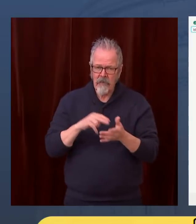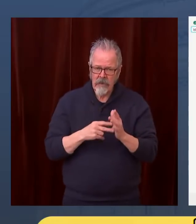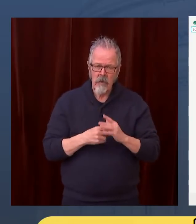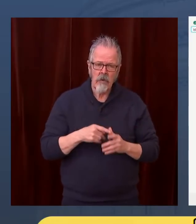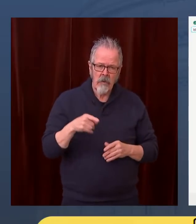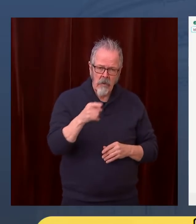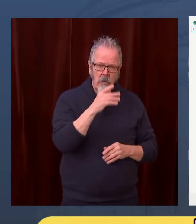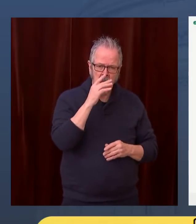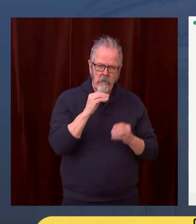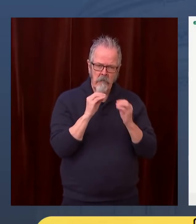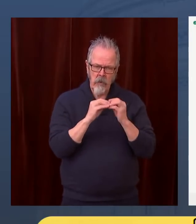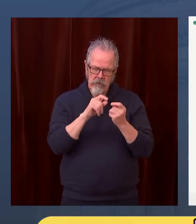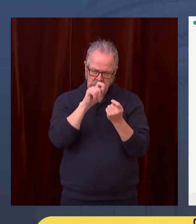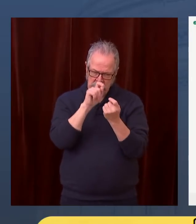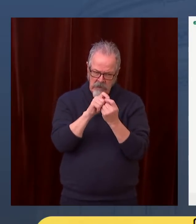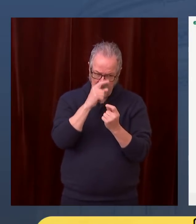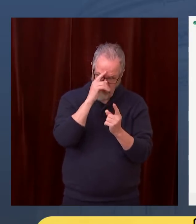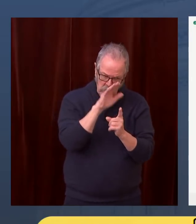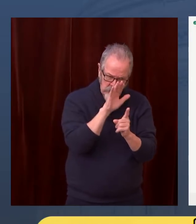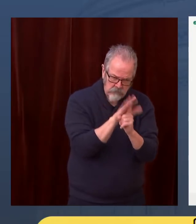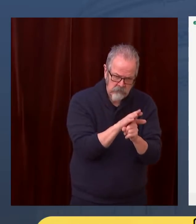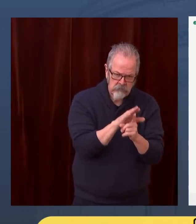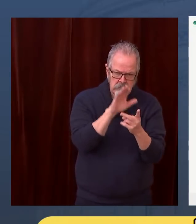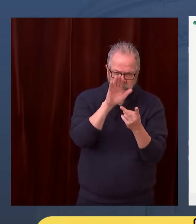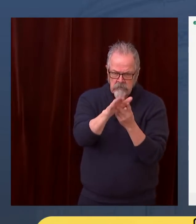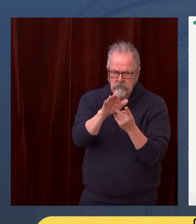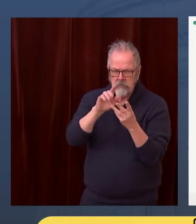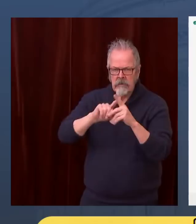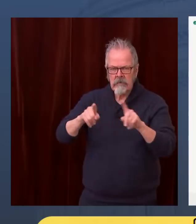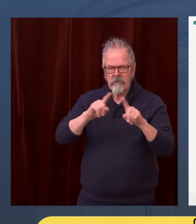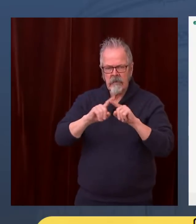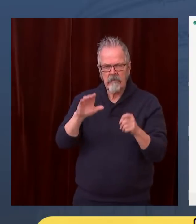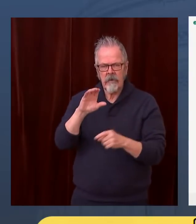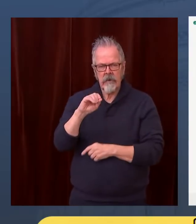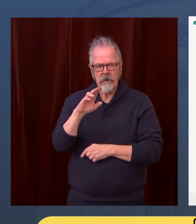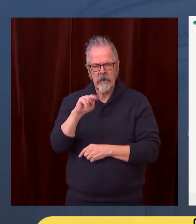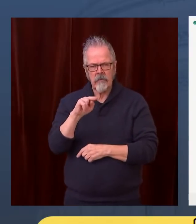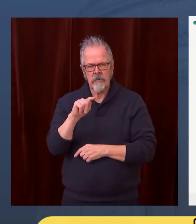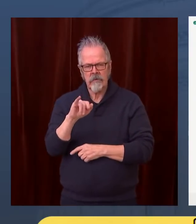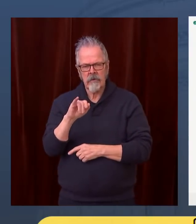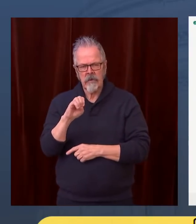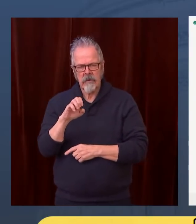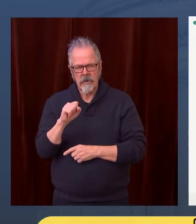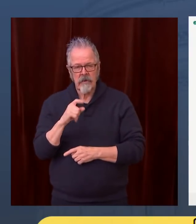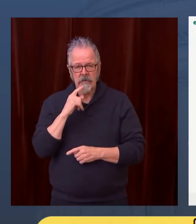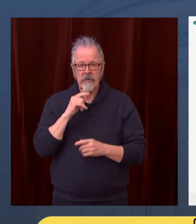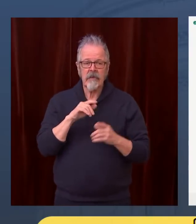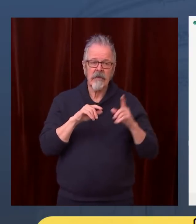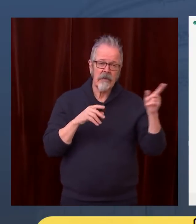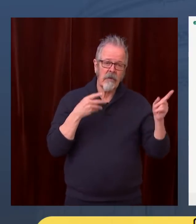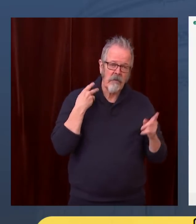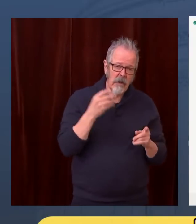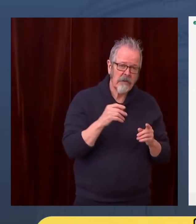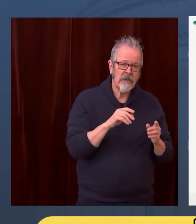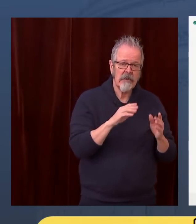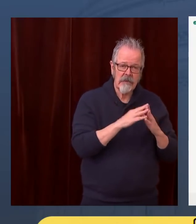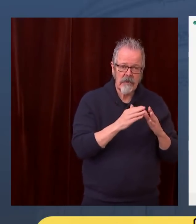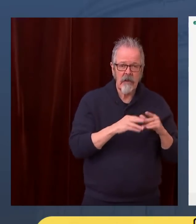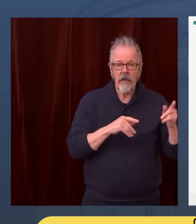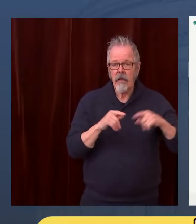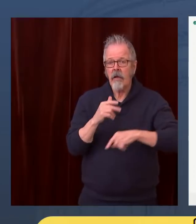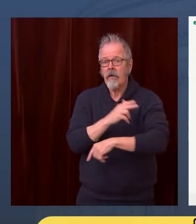it. But what's so unique about rural Washington and urban Washington and density or vaccination rates or access to hospitals is